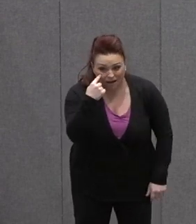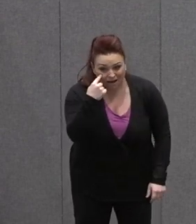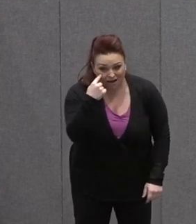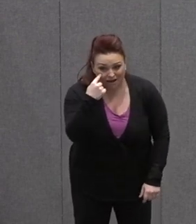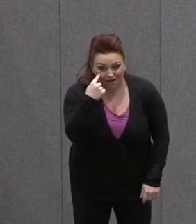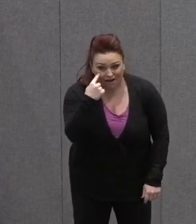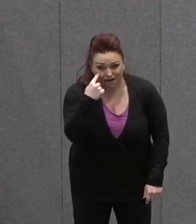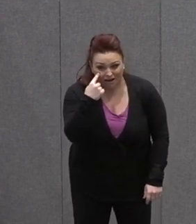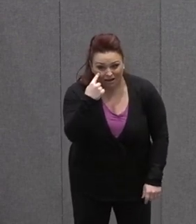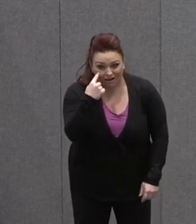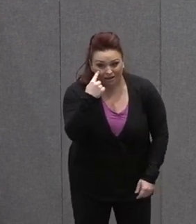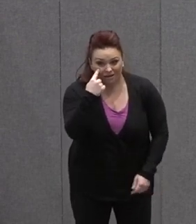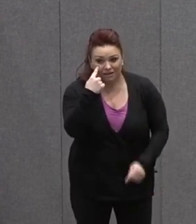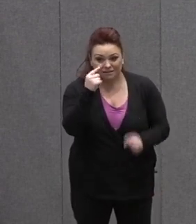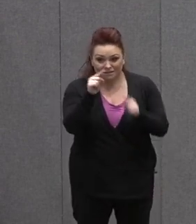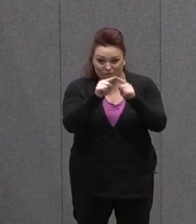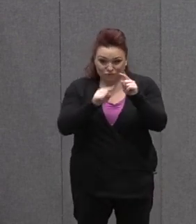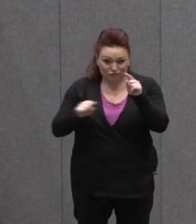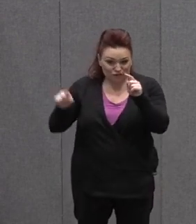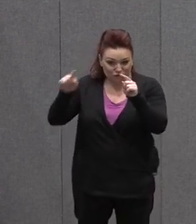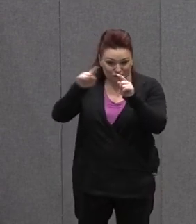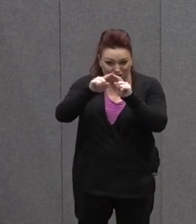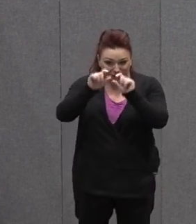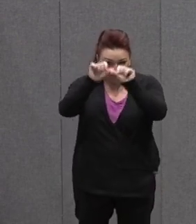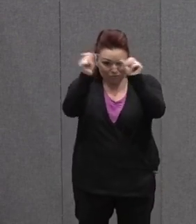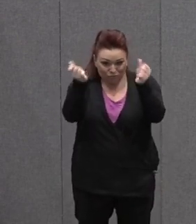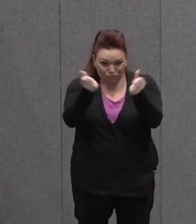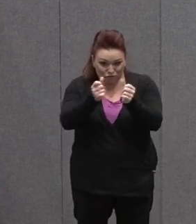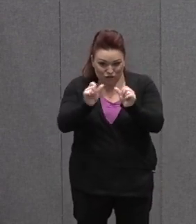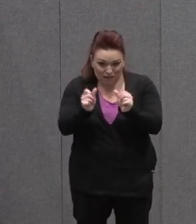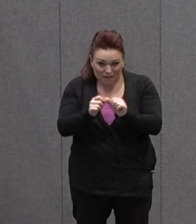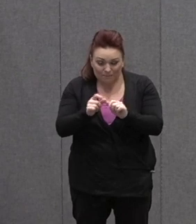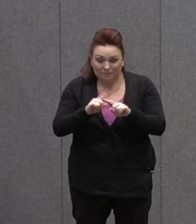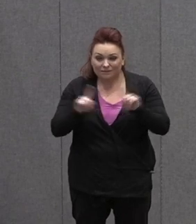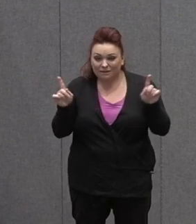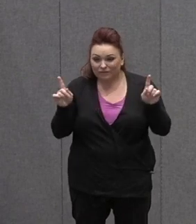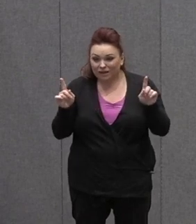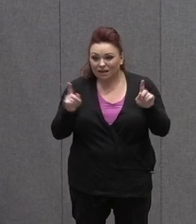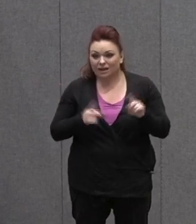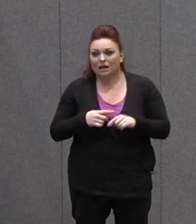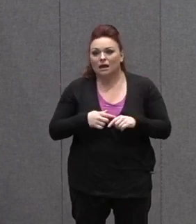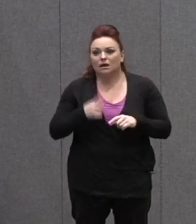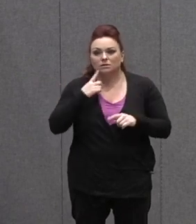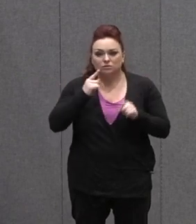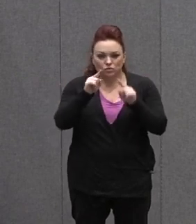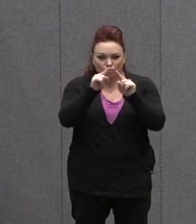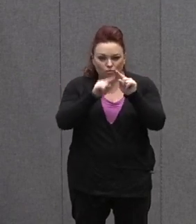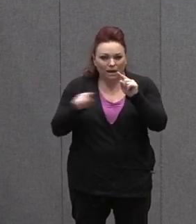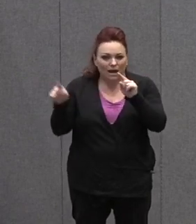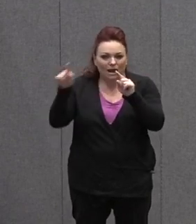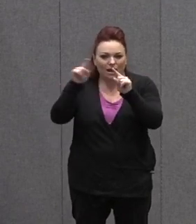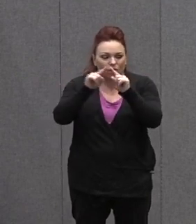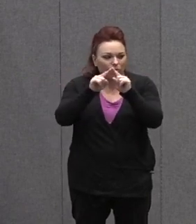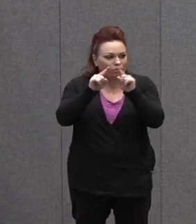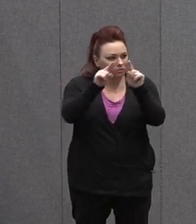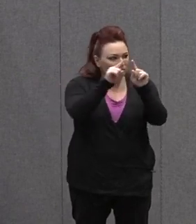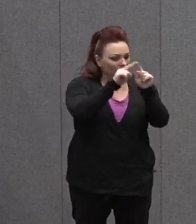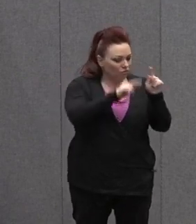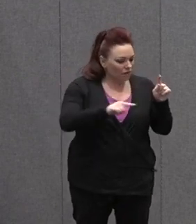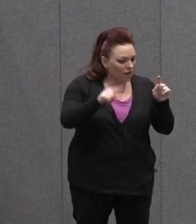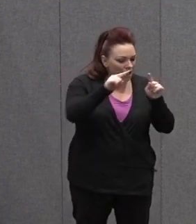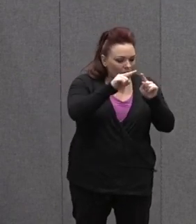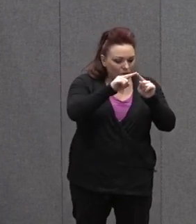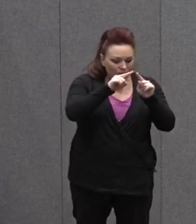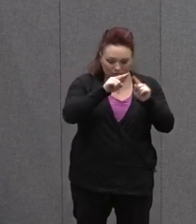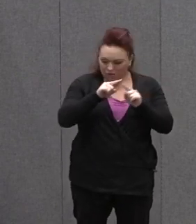eye some shapes. I see lots of round shapes, lots